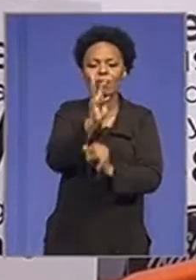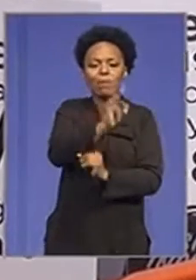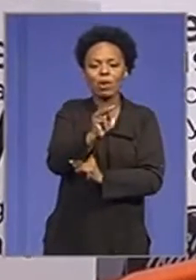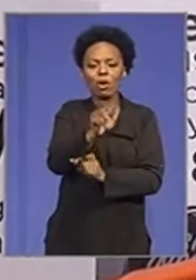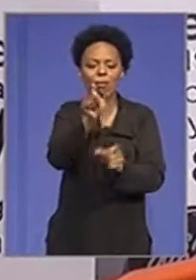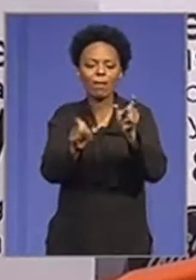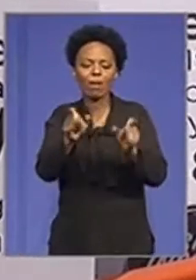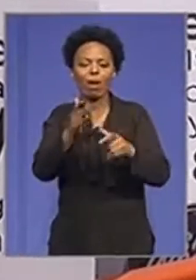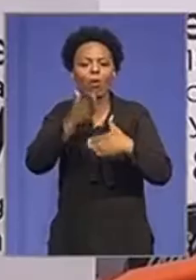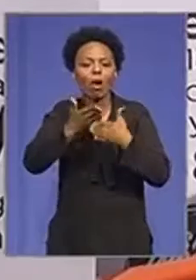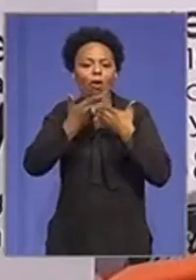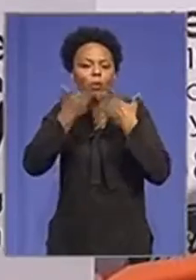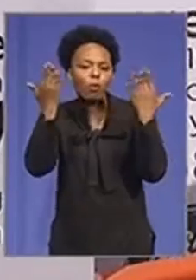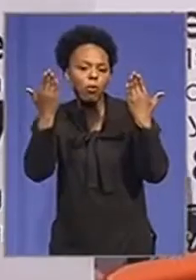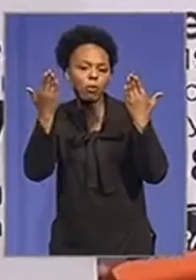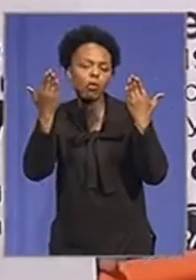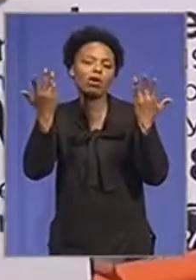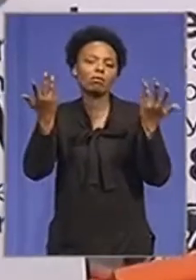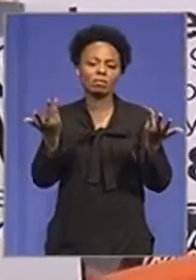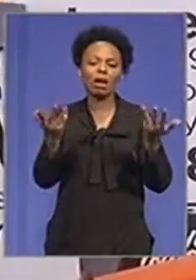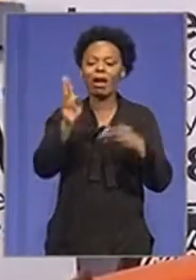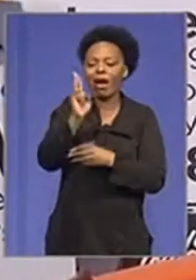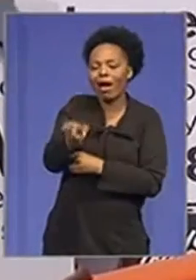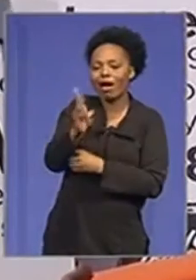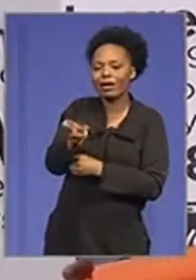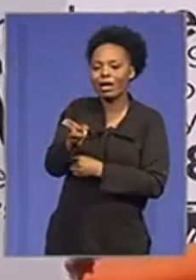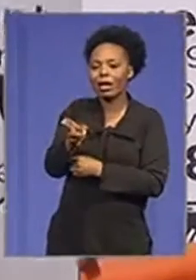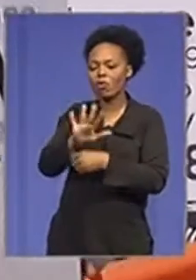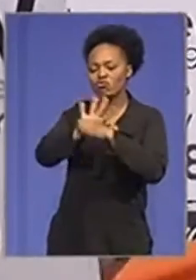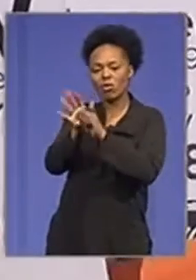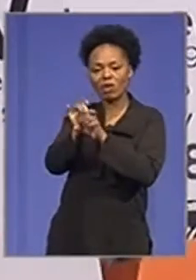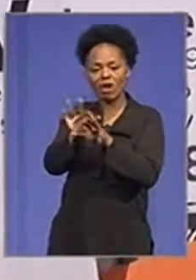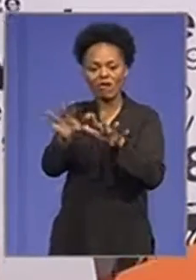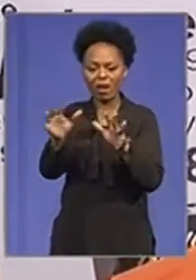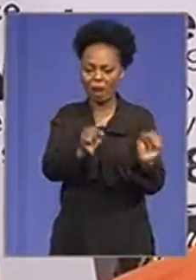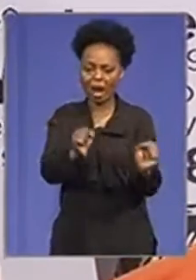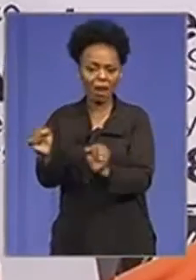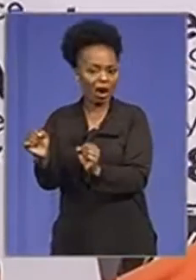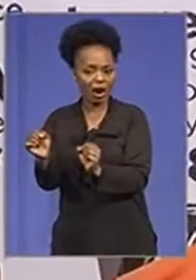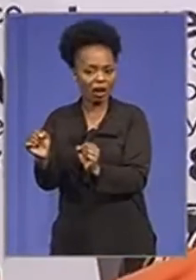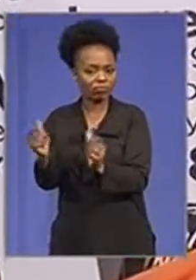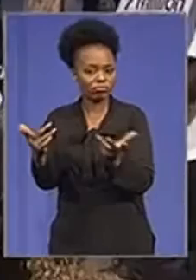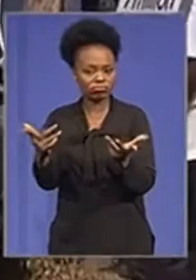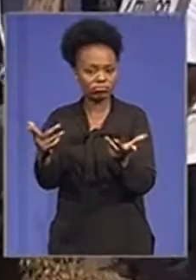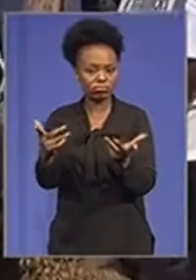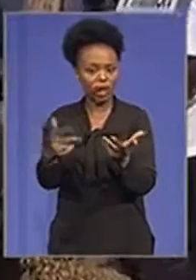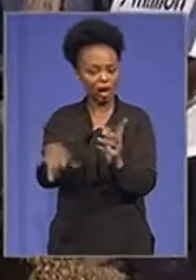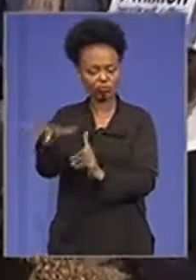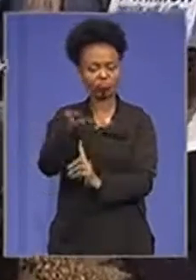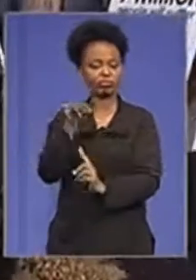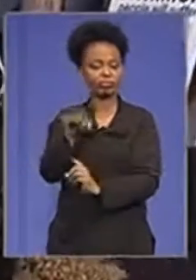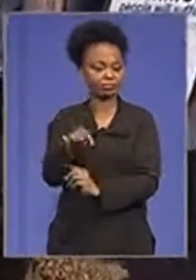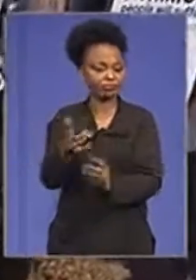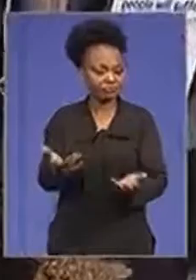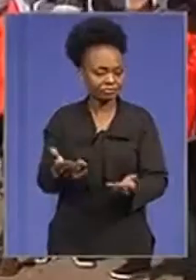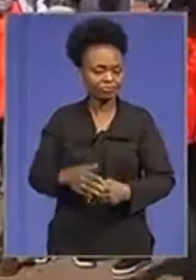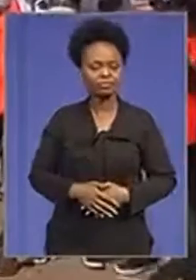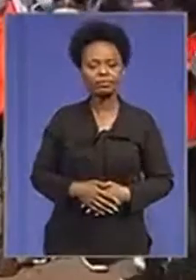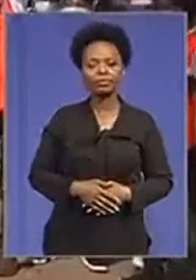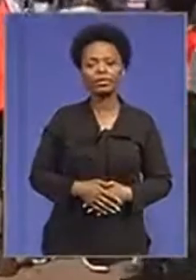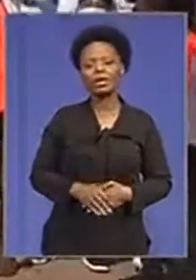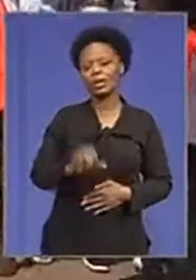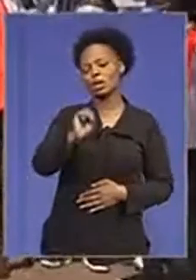are unemployed, and again, the COVID is still in our lifetime. Skosana a re ba lopa gore